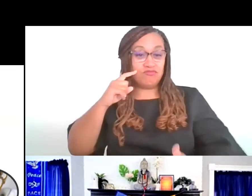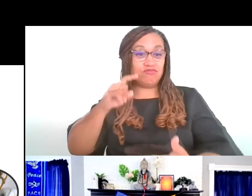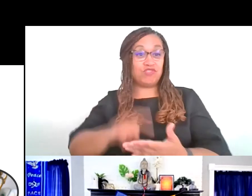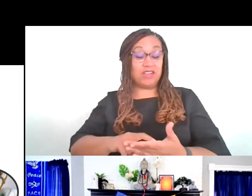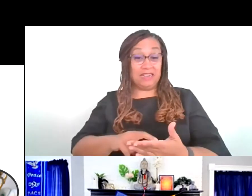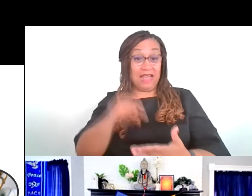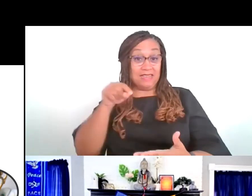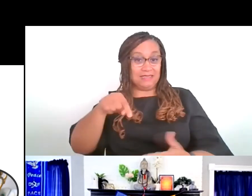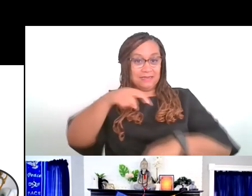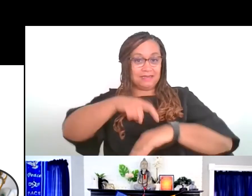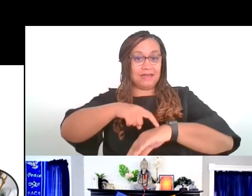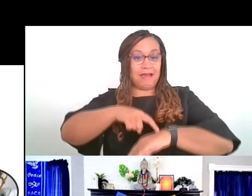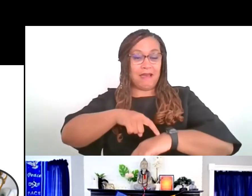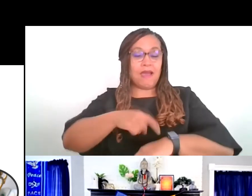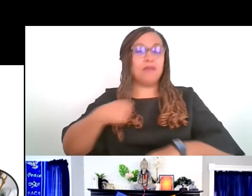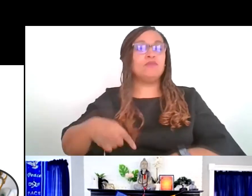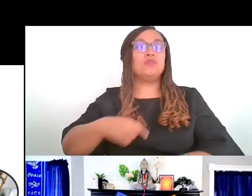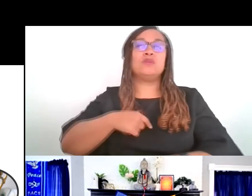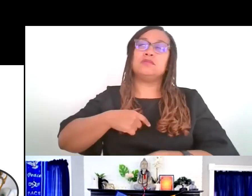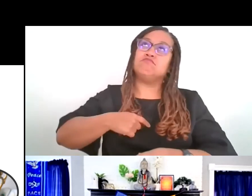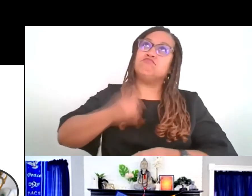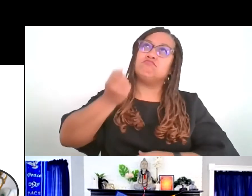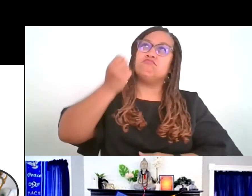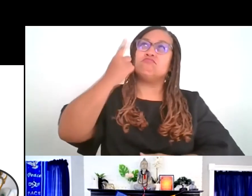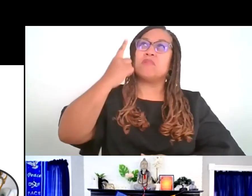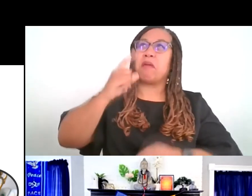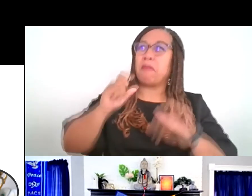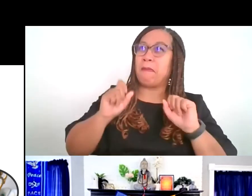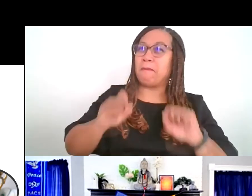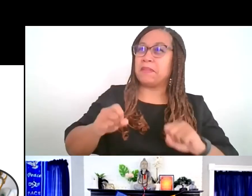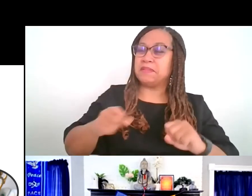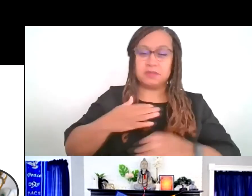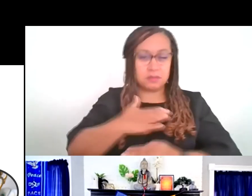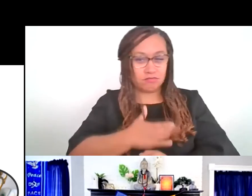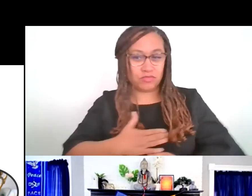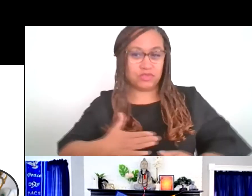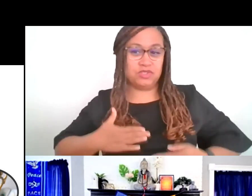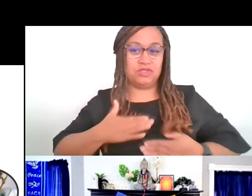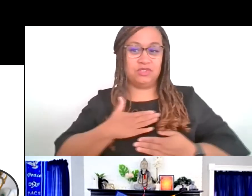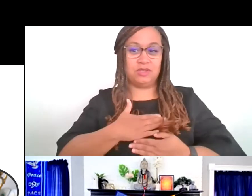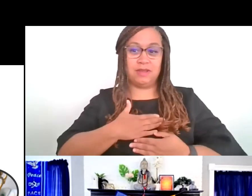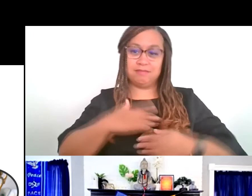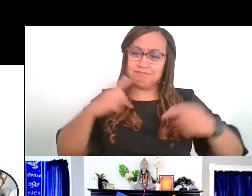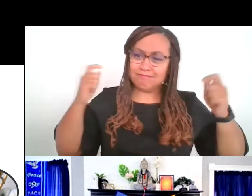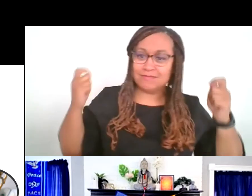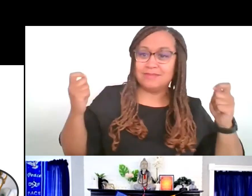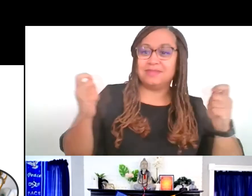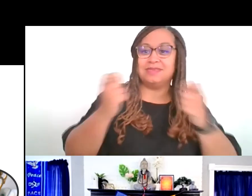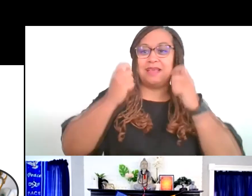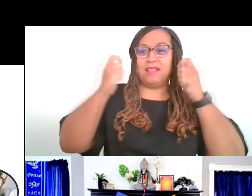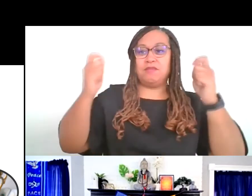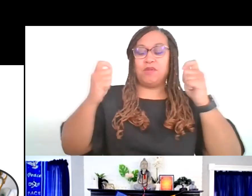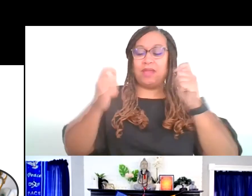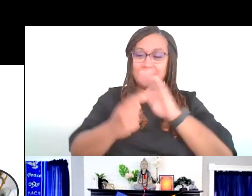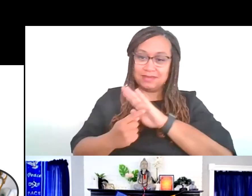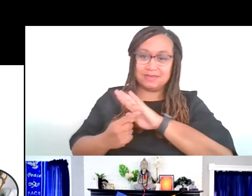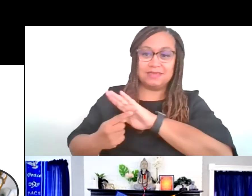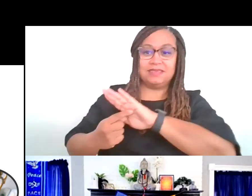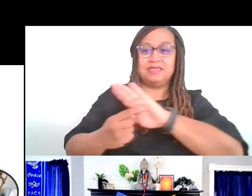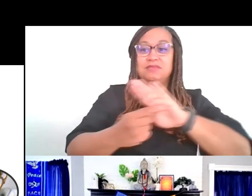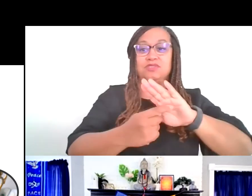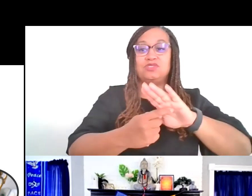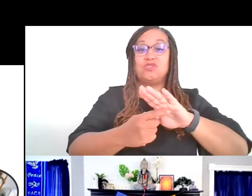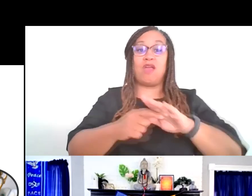and ground into the ability to appreciate, to celebrate, and demonstrate the